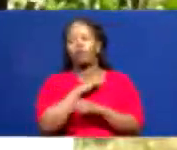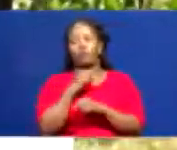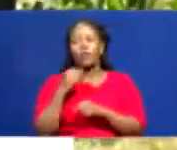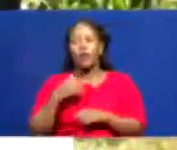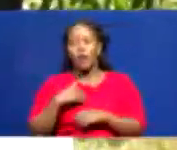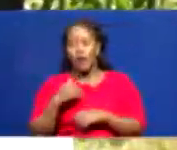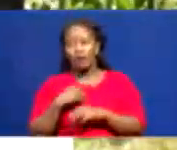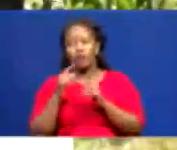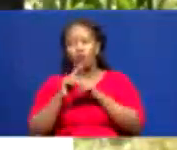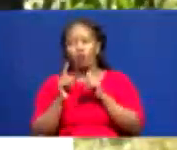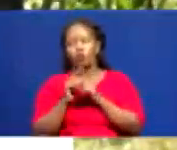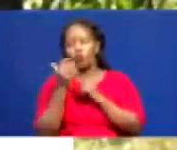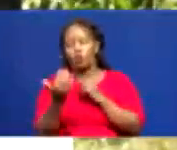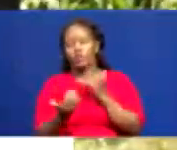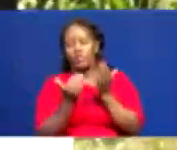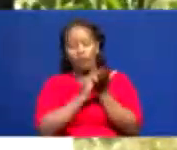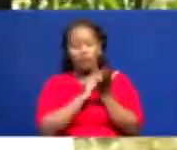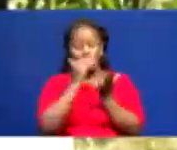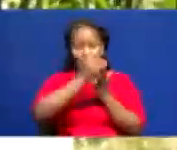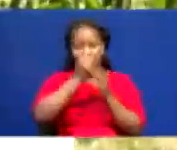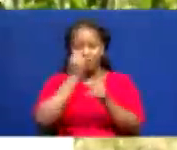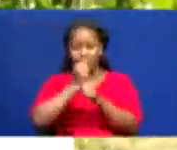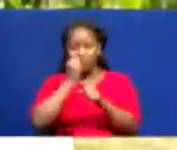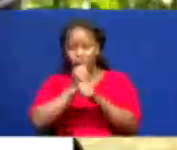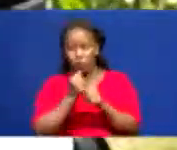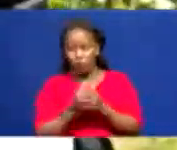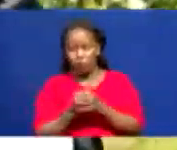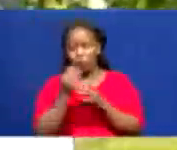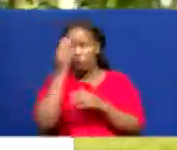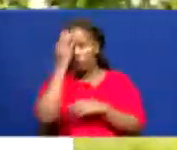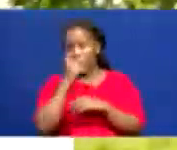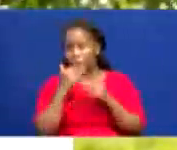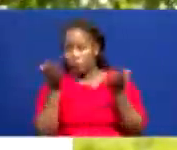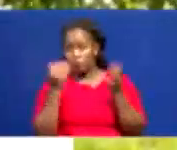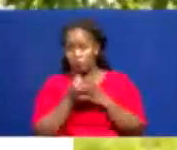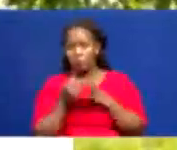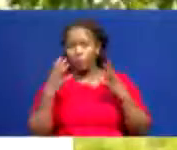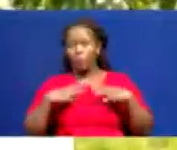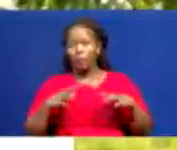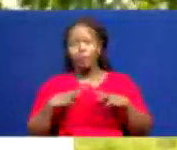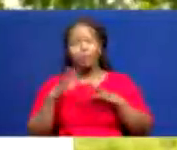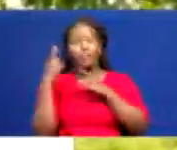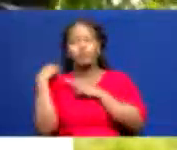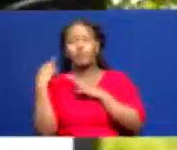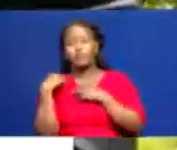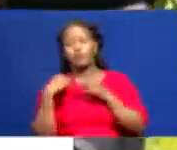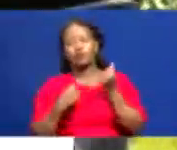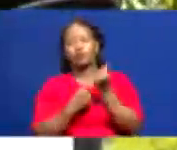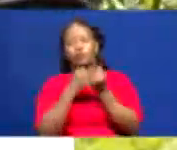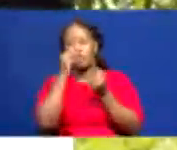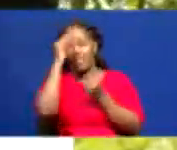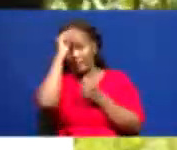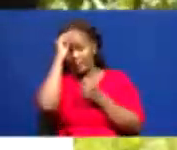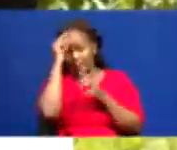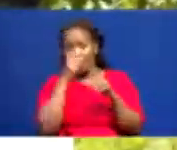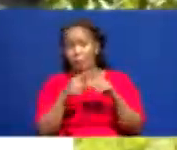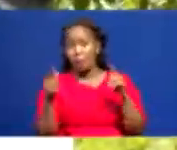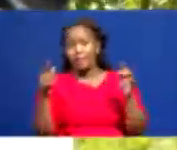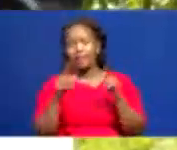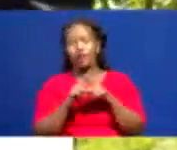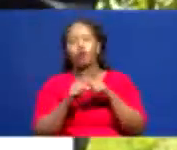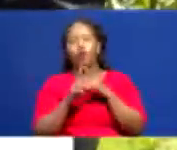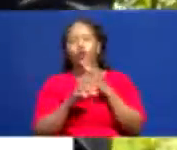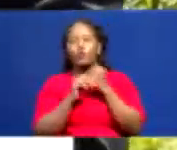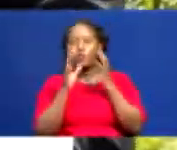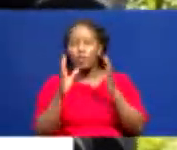even as we complement your efforts to do your job, because kazi ya wananchi ni kazi ya serikali. Lakini other stakeholders just